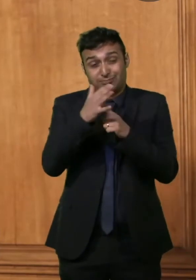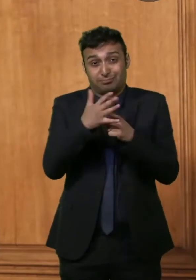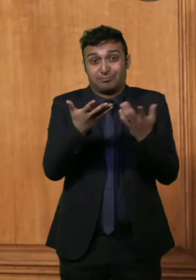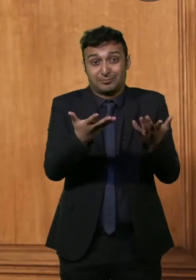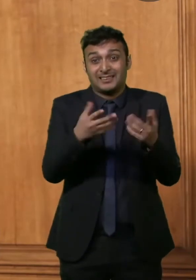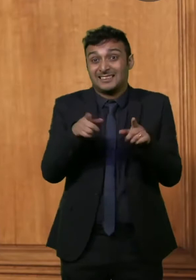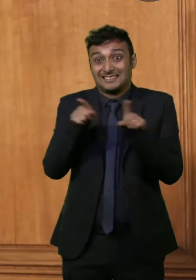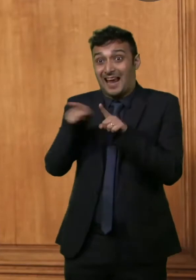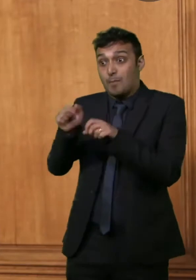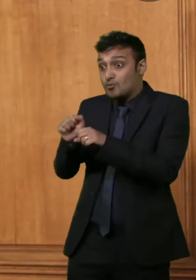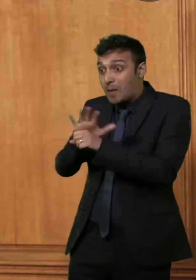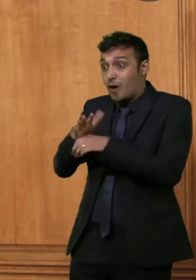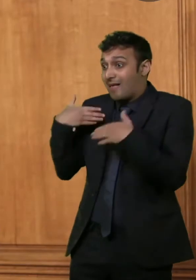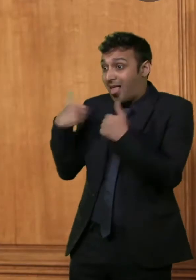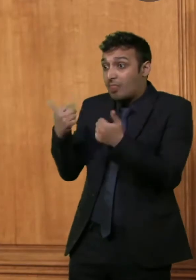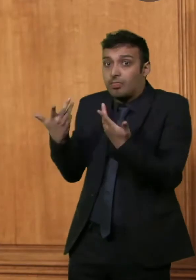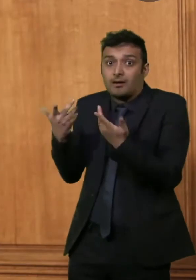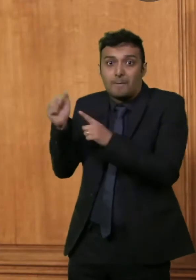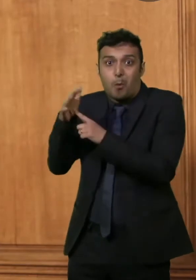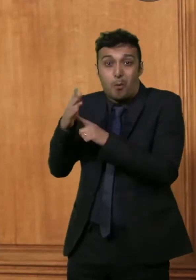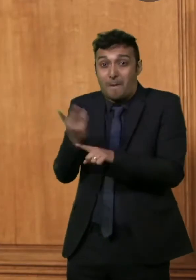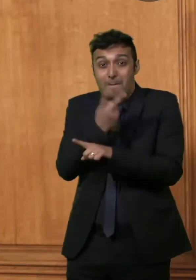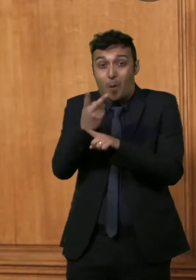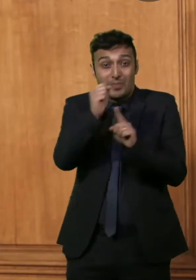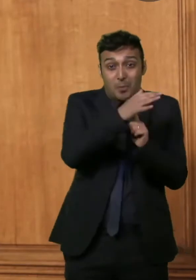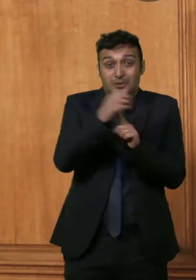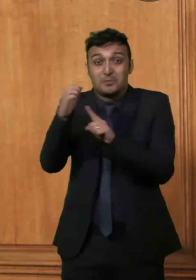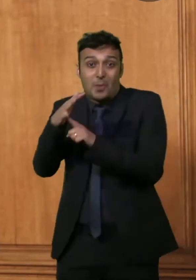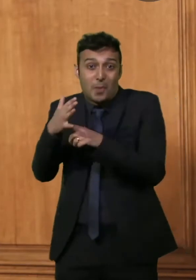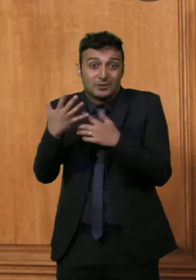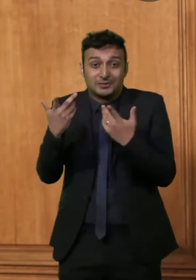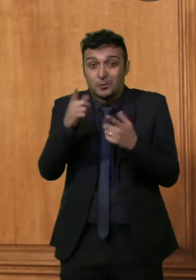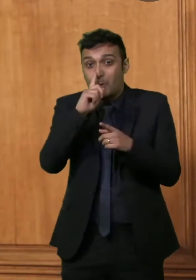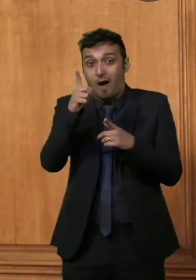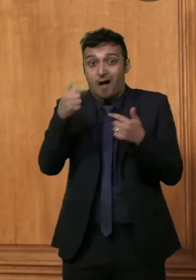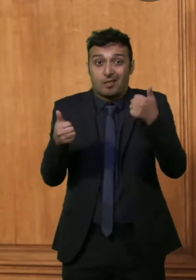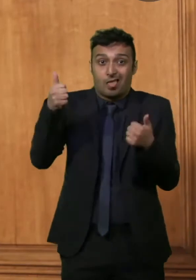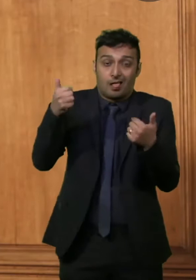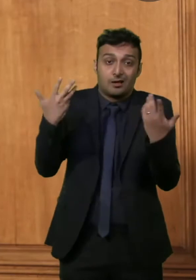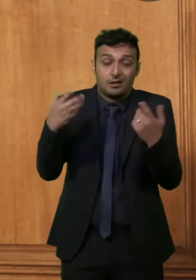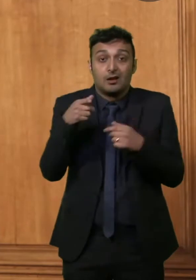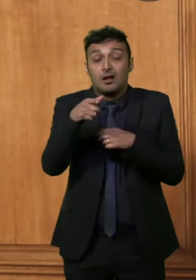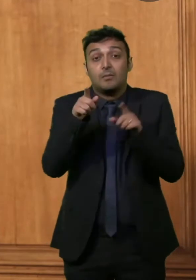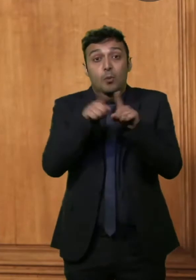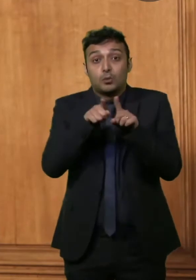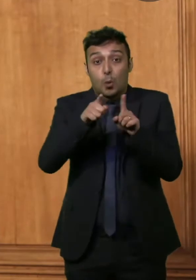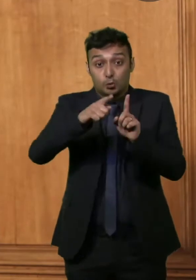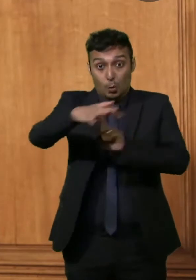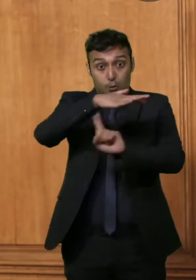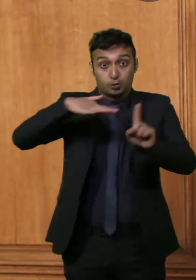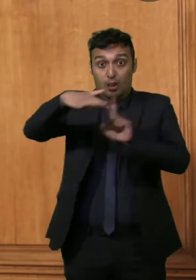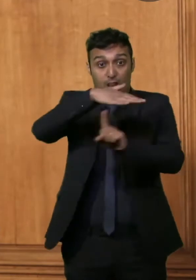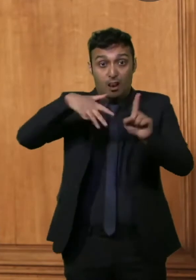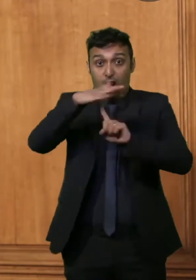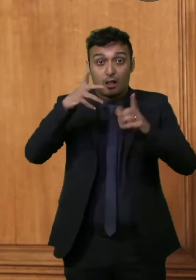so what we do know is, or at least we can't disentangle the social interaction element of that rise in R. So it's just